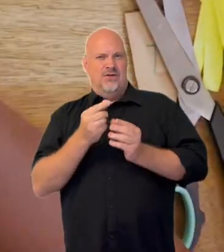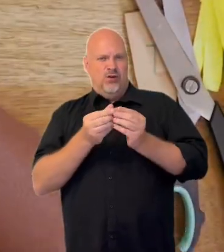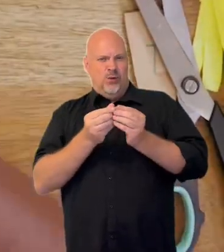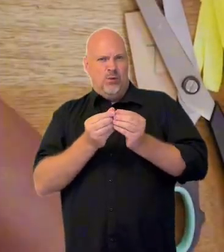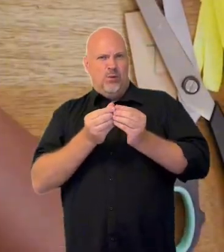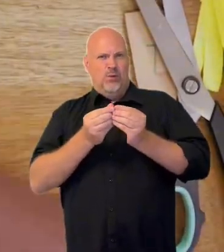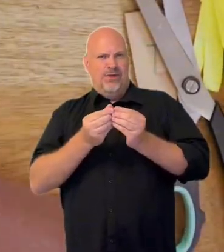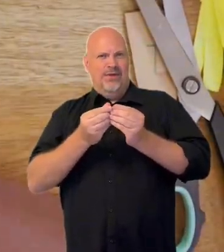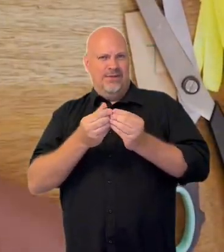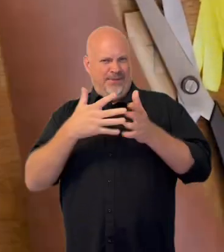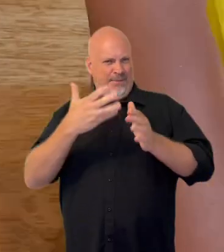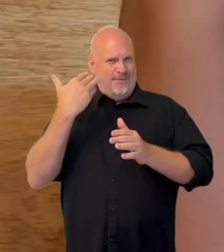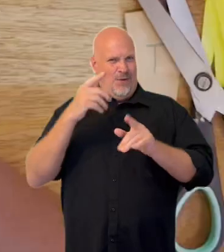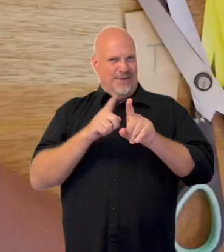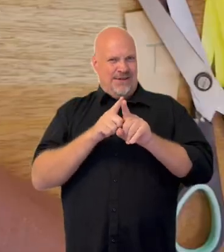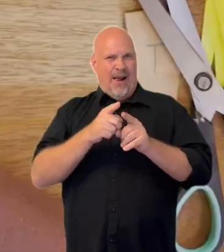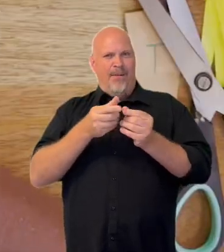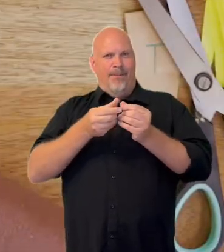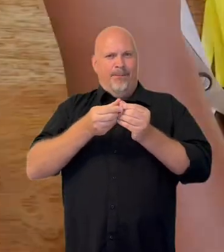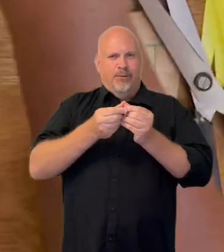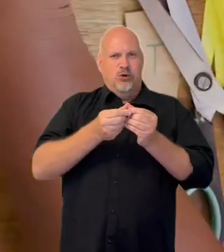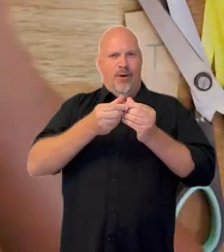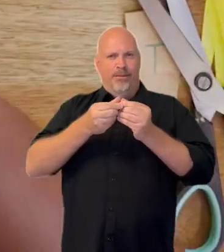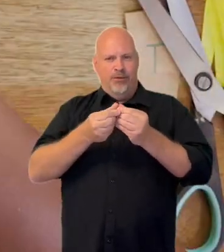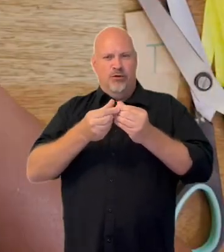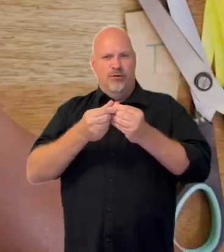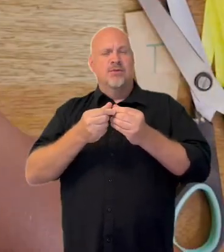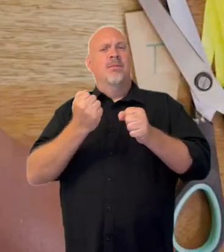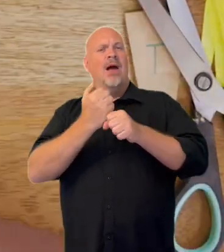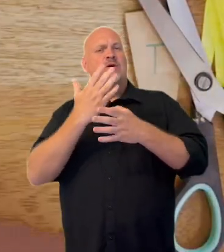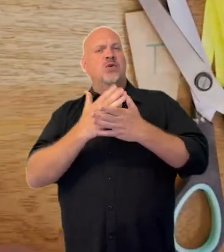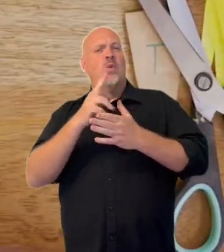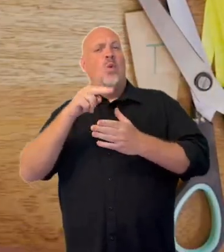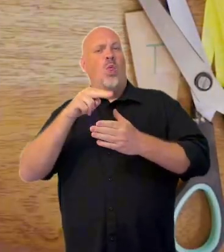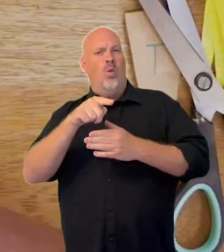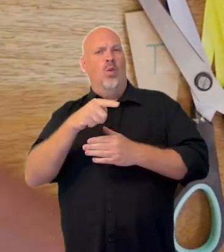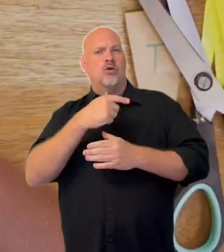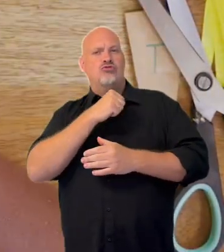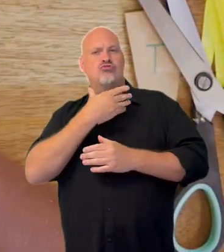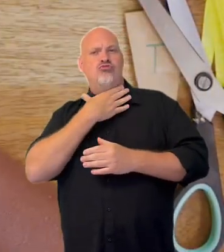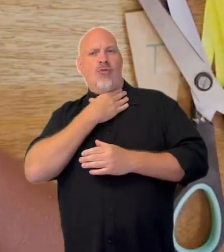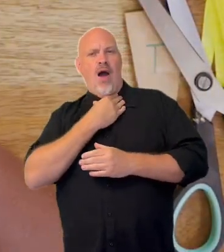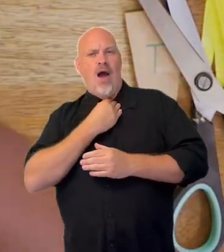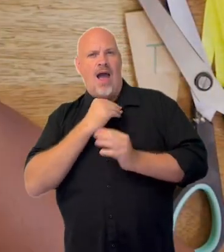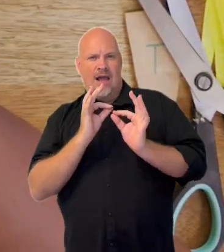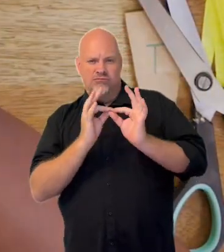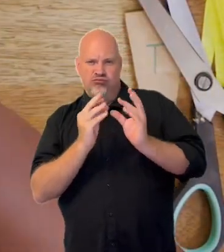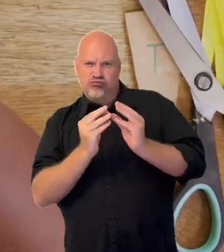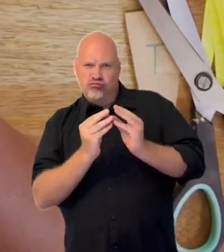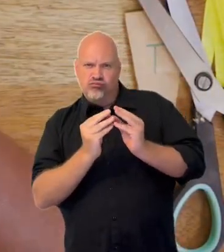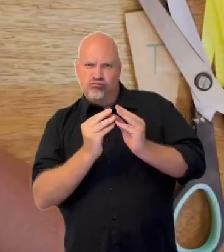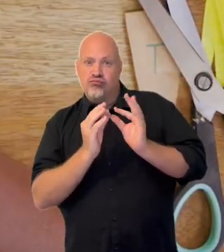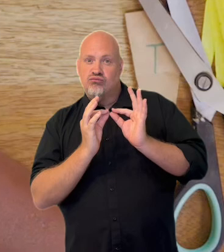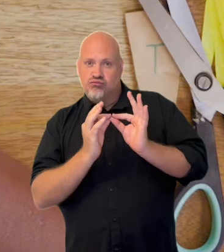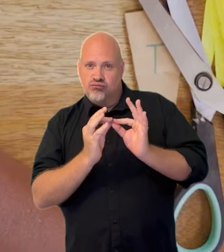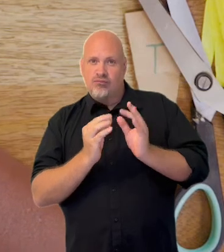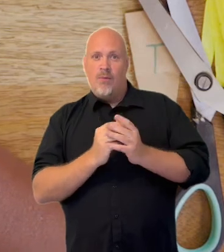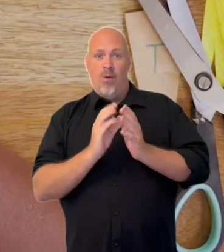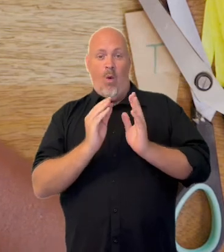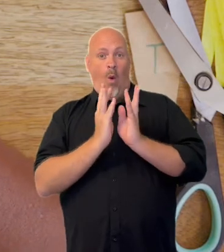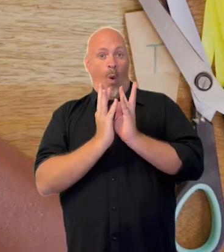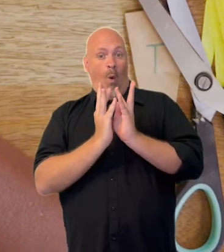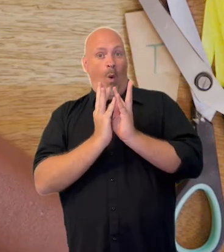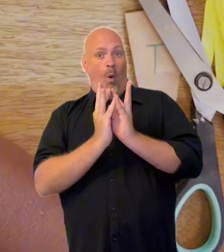And then when they're all down together, you want to give them a nice squeeze and hold, just so that glue is